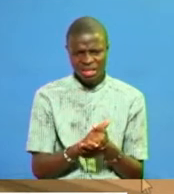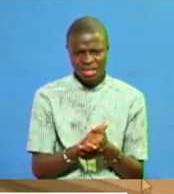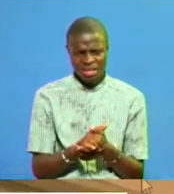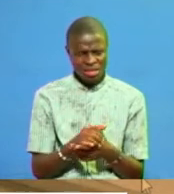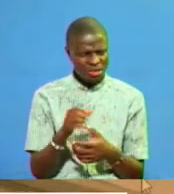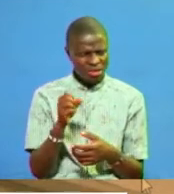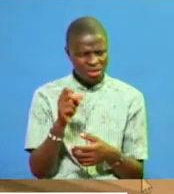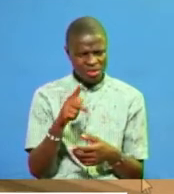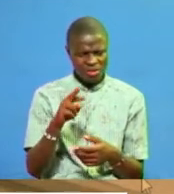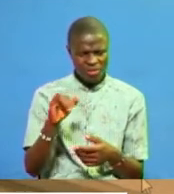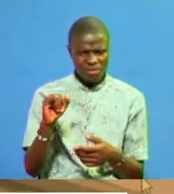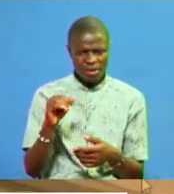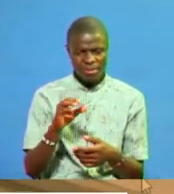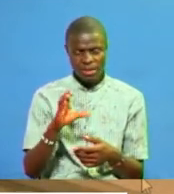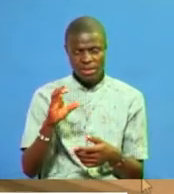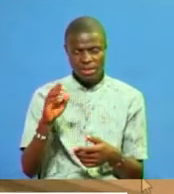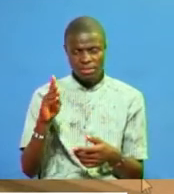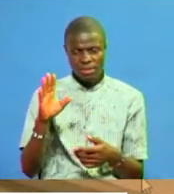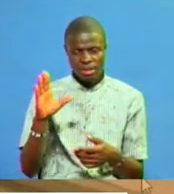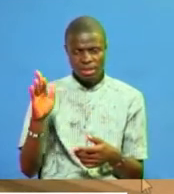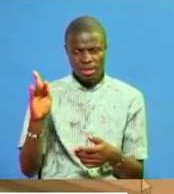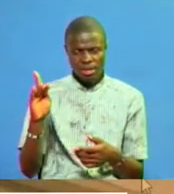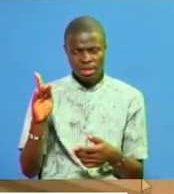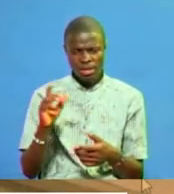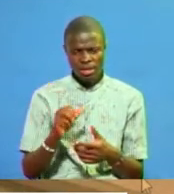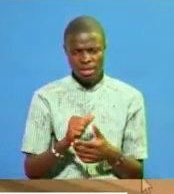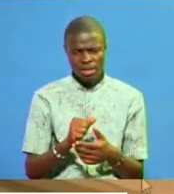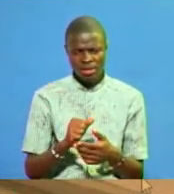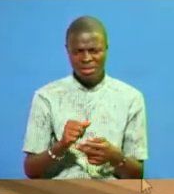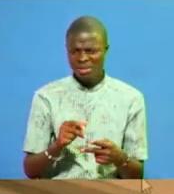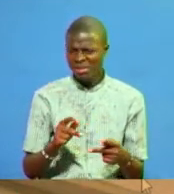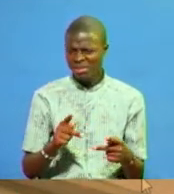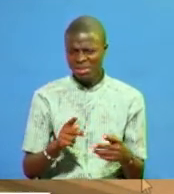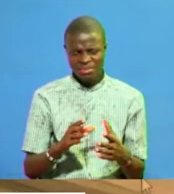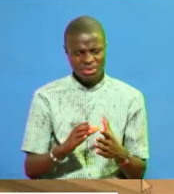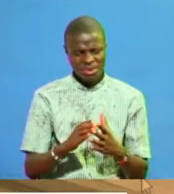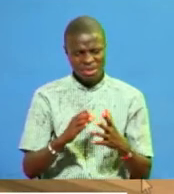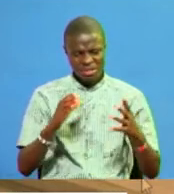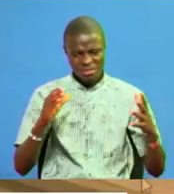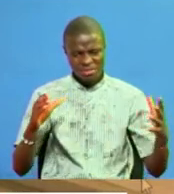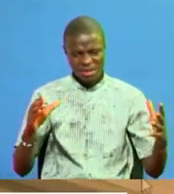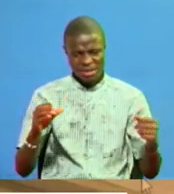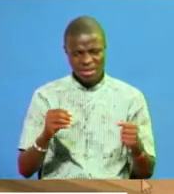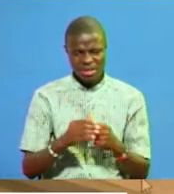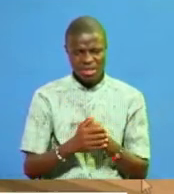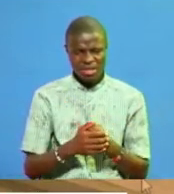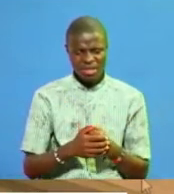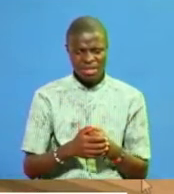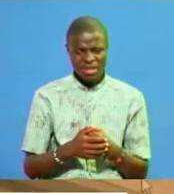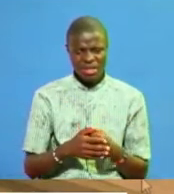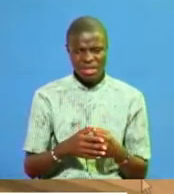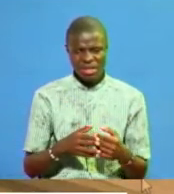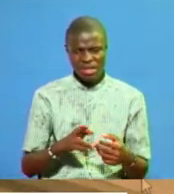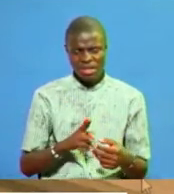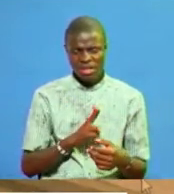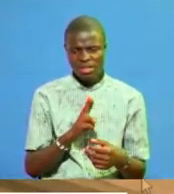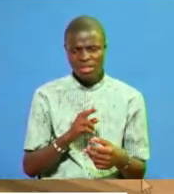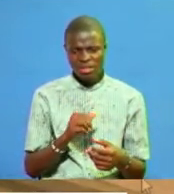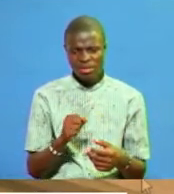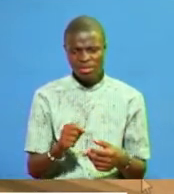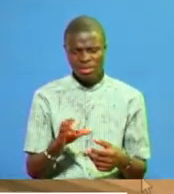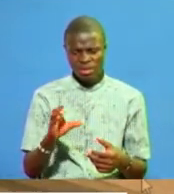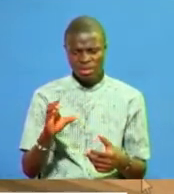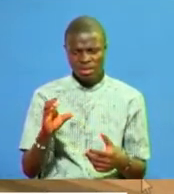central banks, such as the Federal Reserve Bank of the US, keeps on expanding, increasing the supply of currency. This